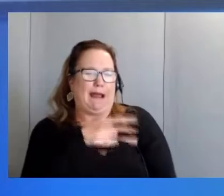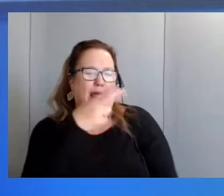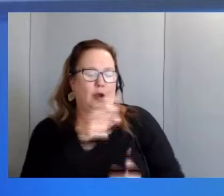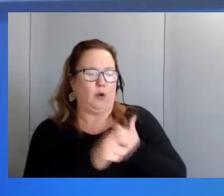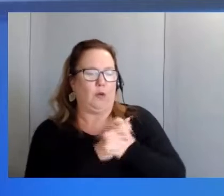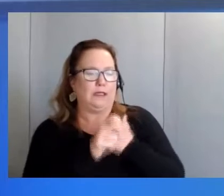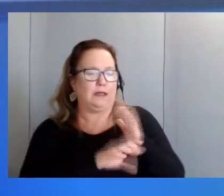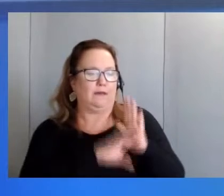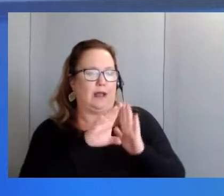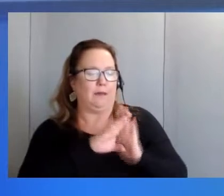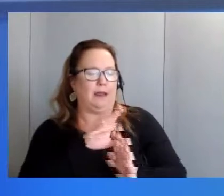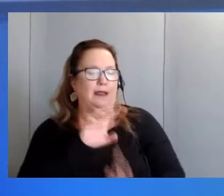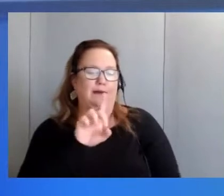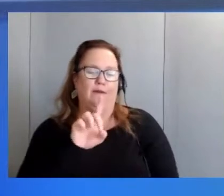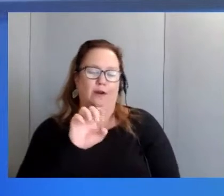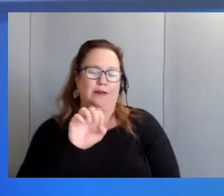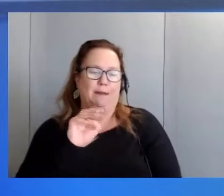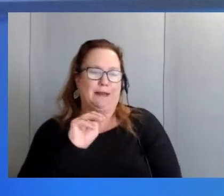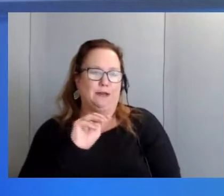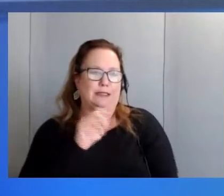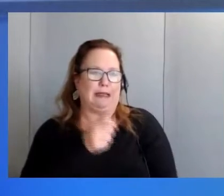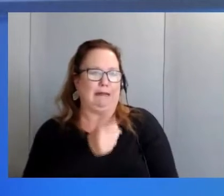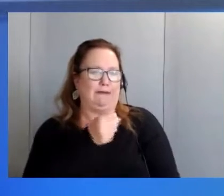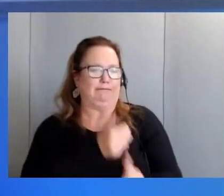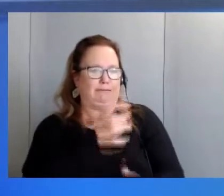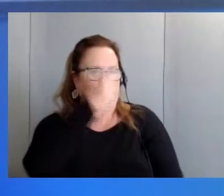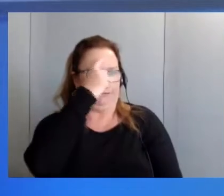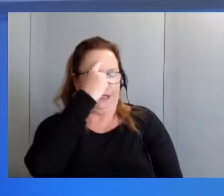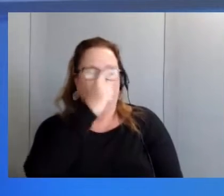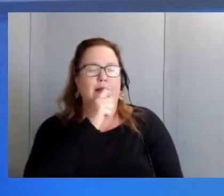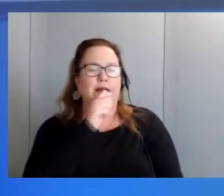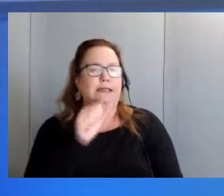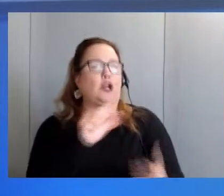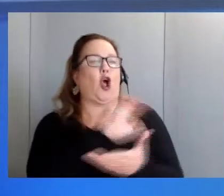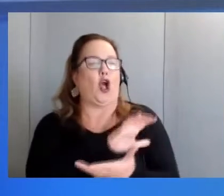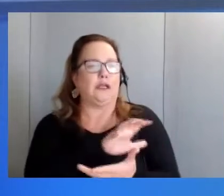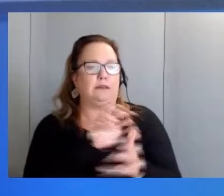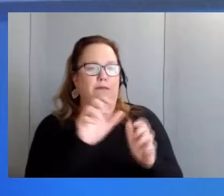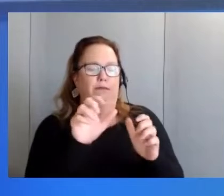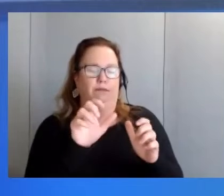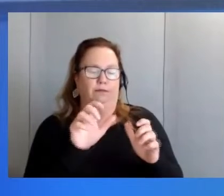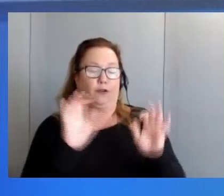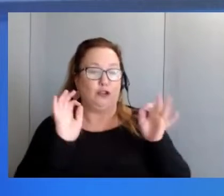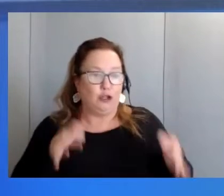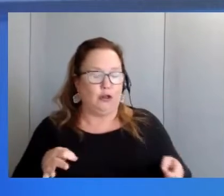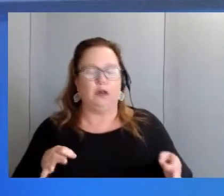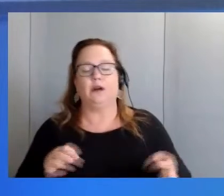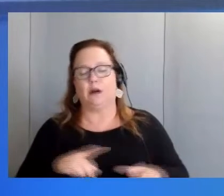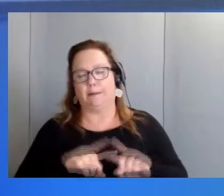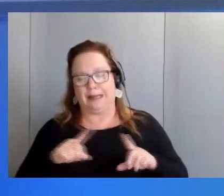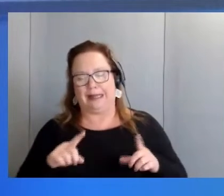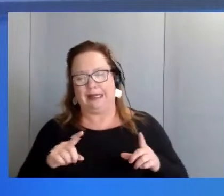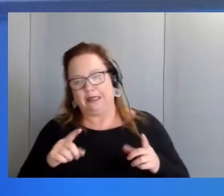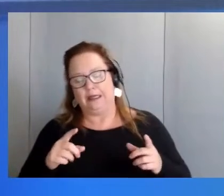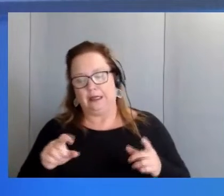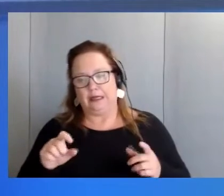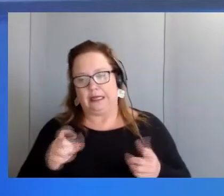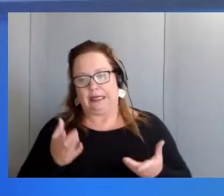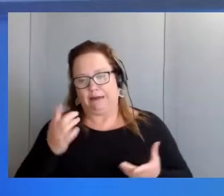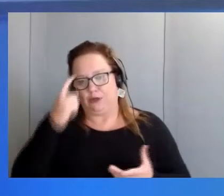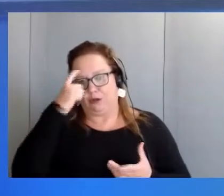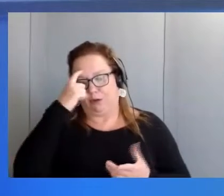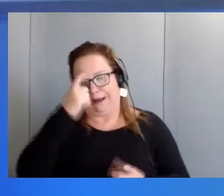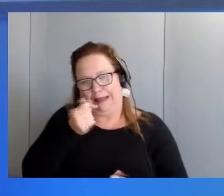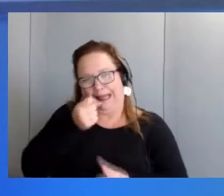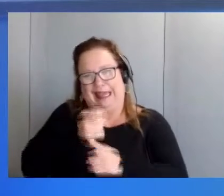of it as taking a hit. It doesn't cause the future dementia necessarily, but it does, kind of give your brain a little hit that